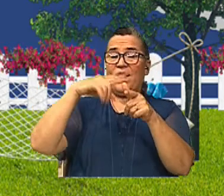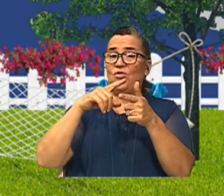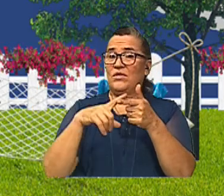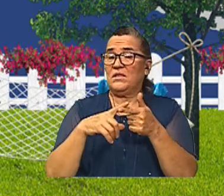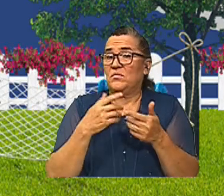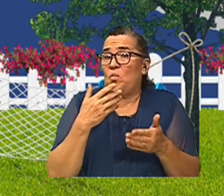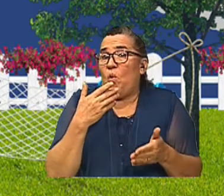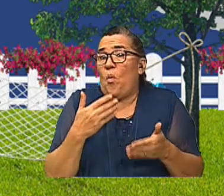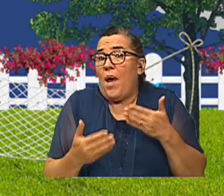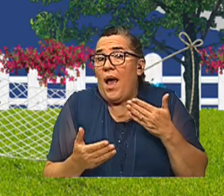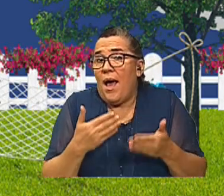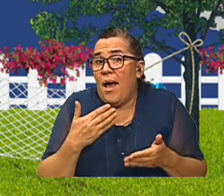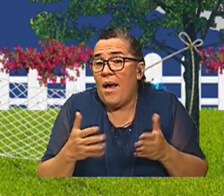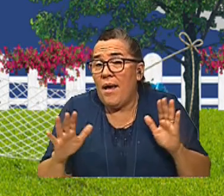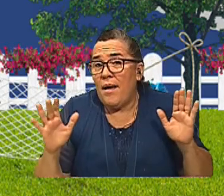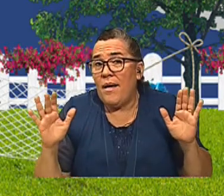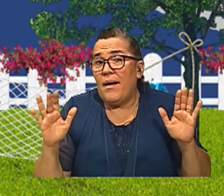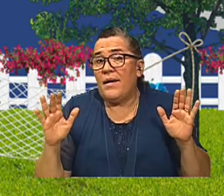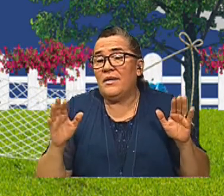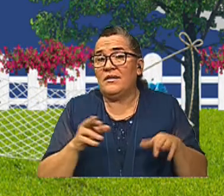probably your answers